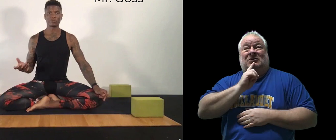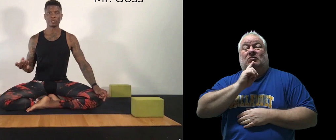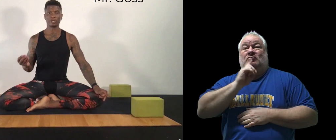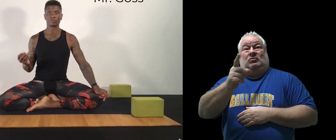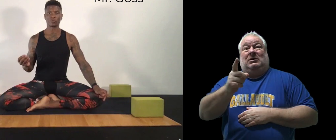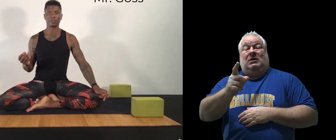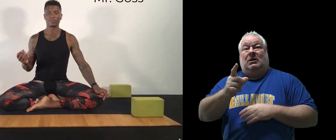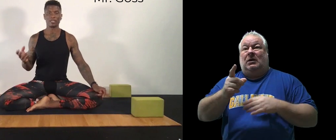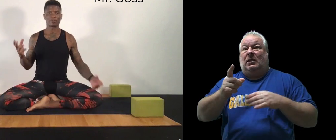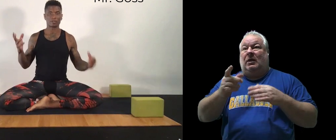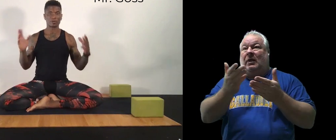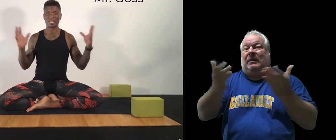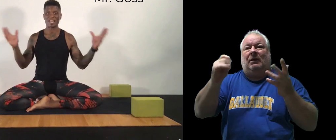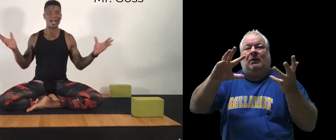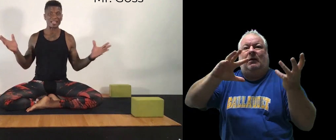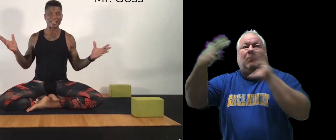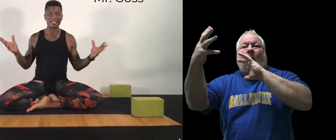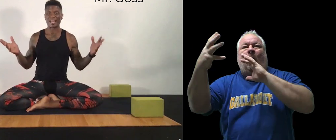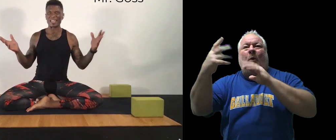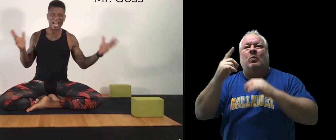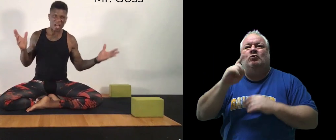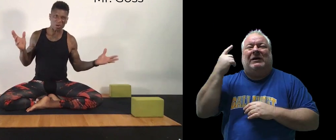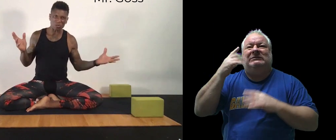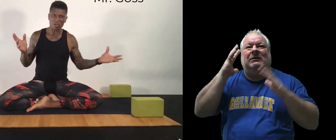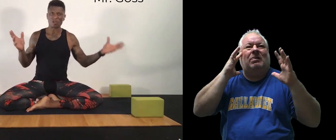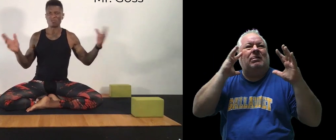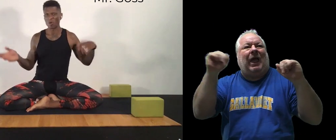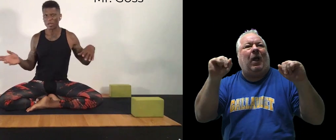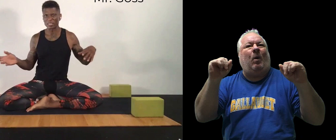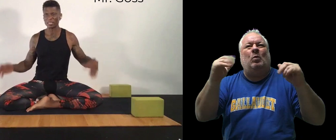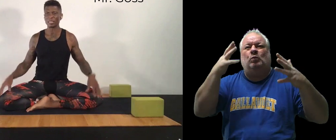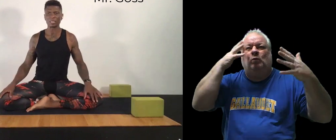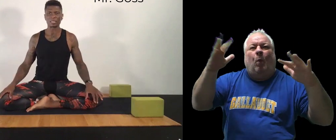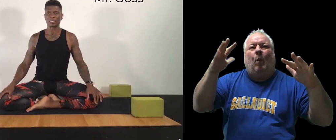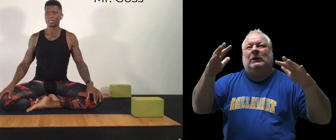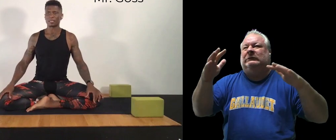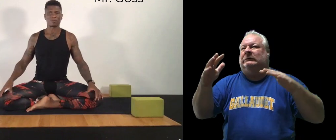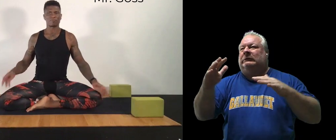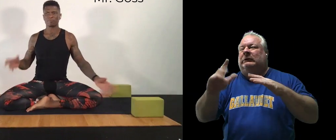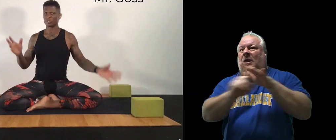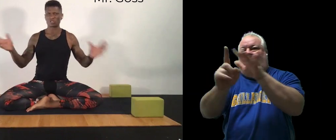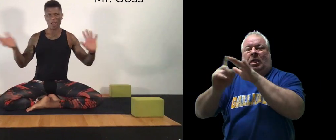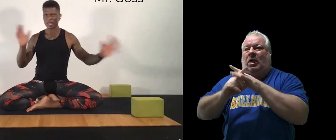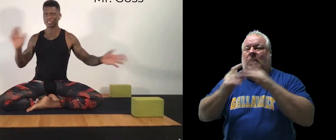times, really and truly, it's when things are a little chaotic, loud, noisy,